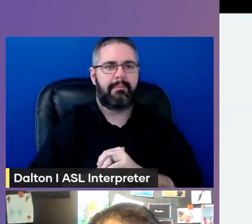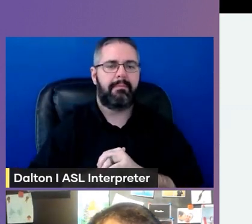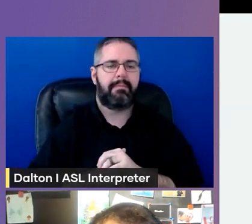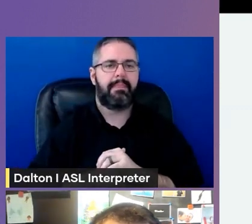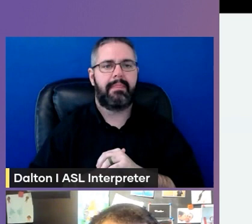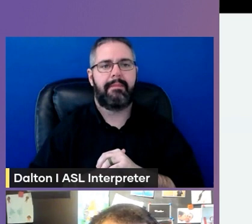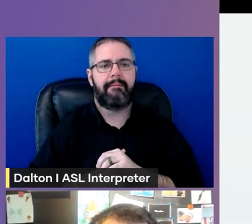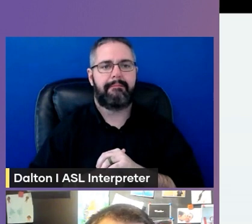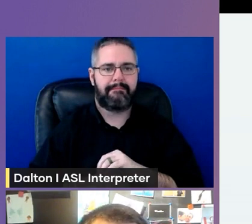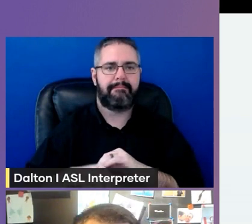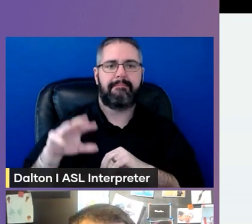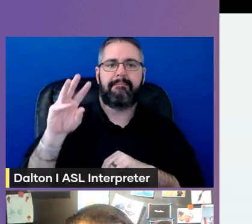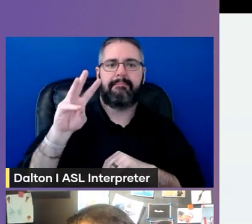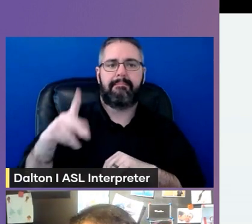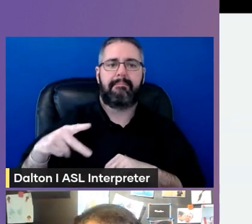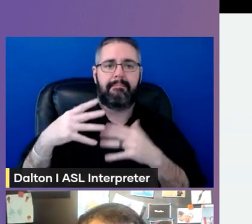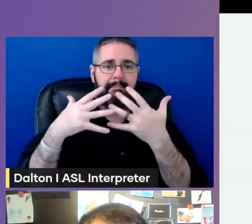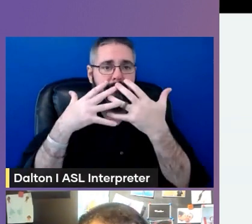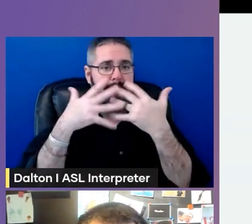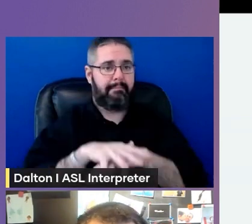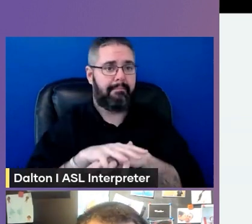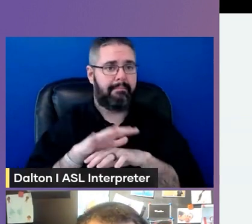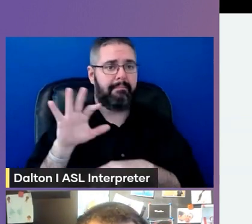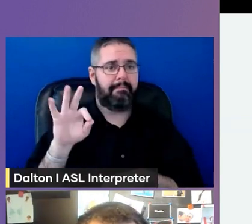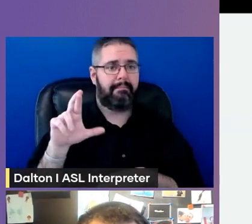So the Waypoint integration framework has